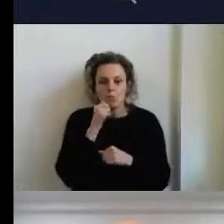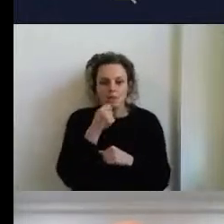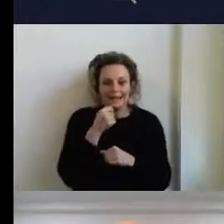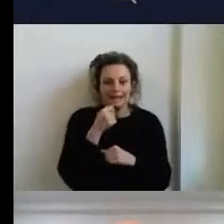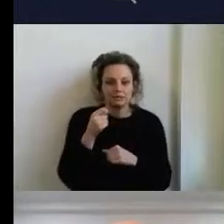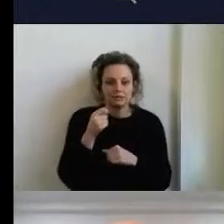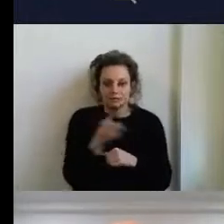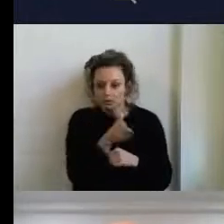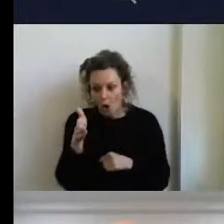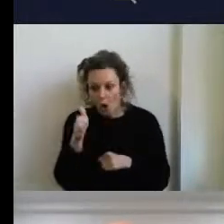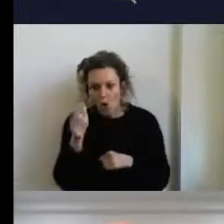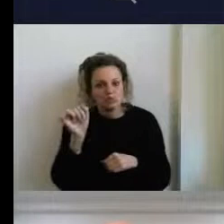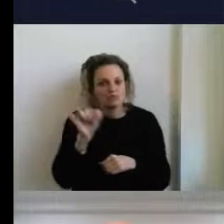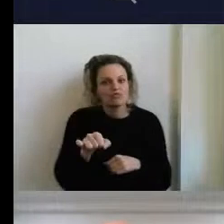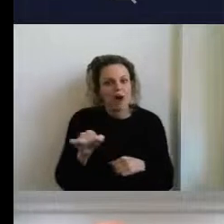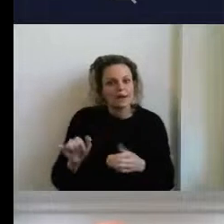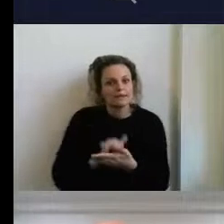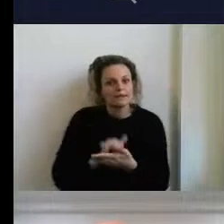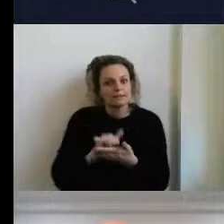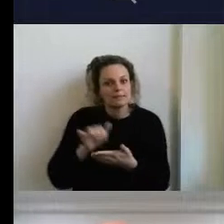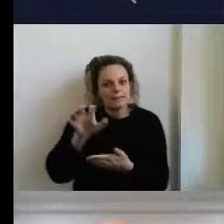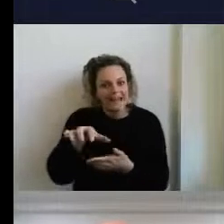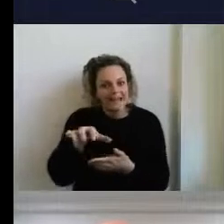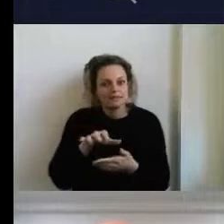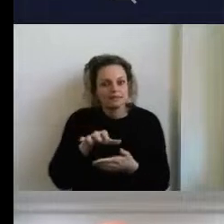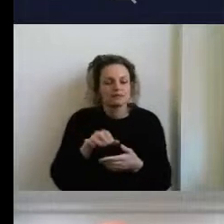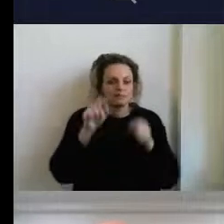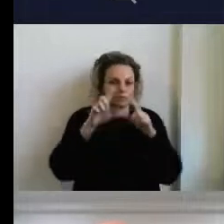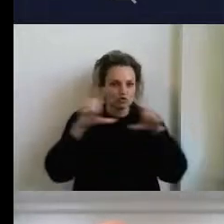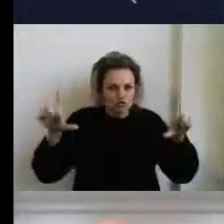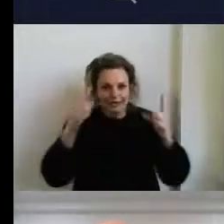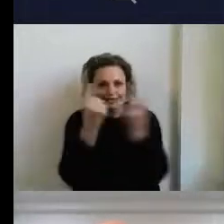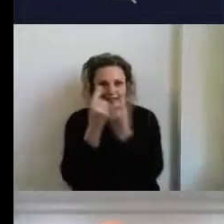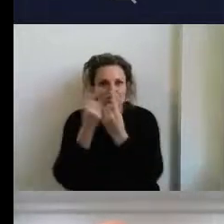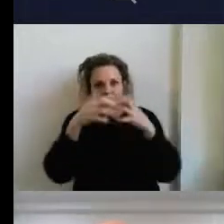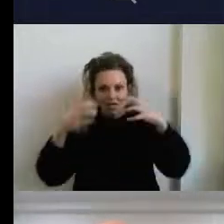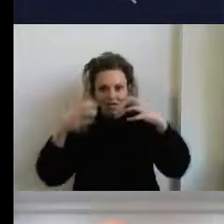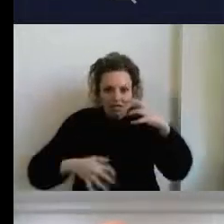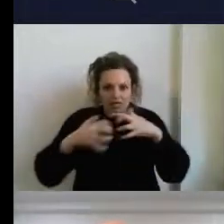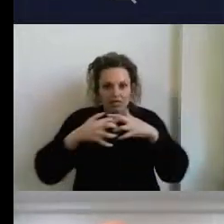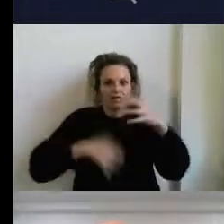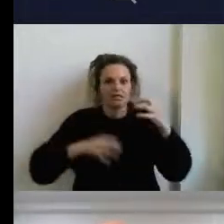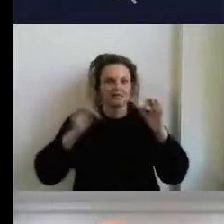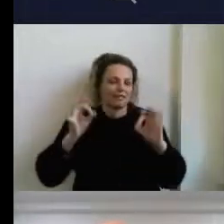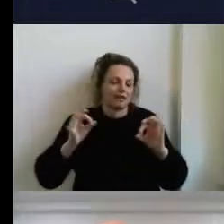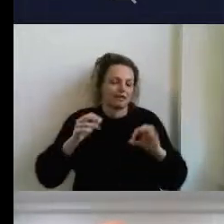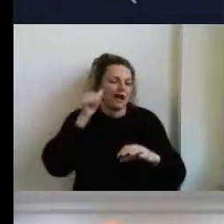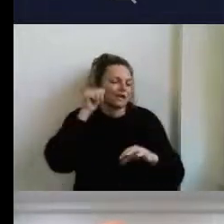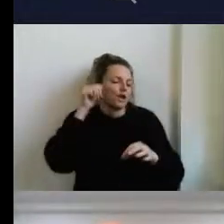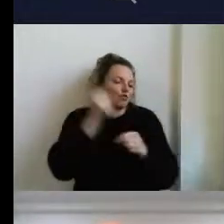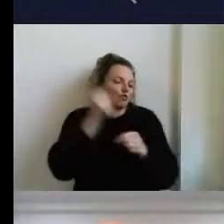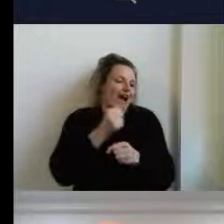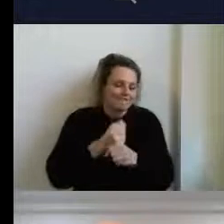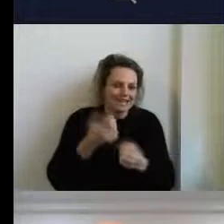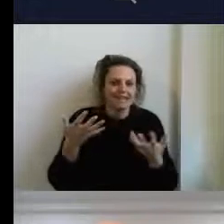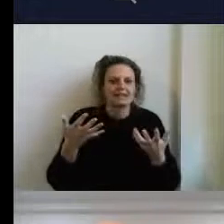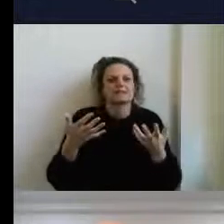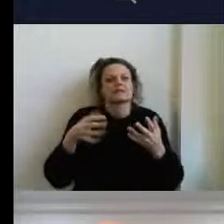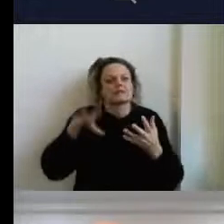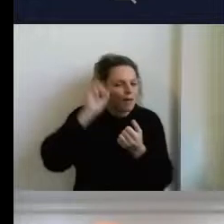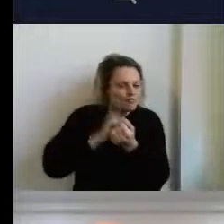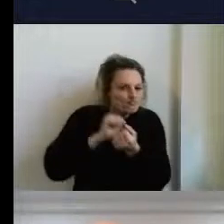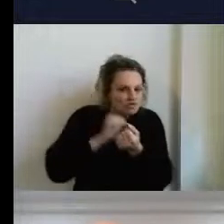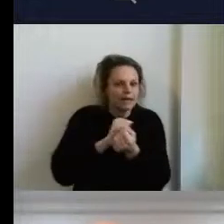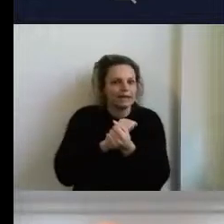right place quickly without any screen issues? I know that's obviously graphics, memory, your general processor, your whole build is going to be